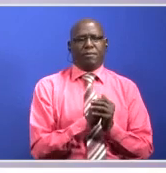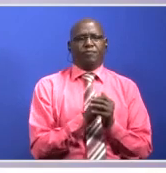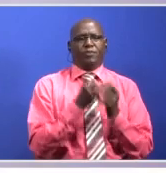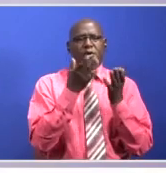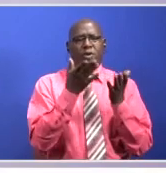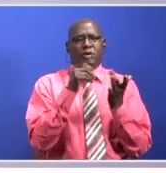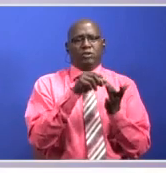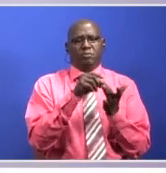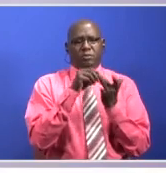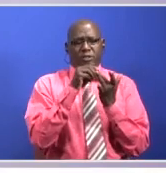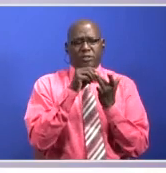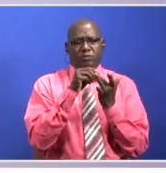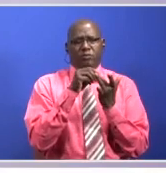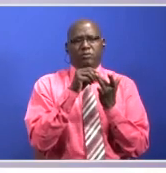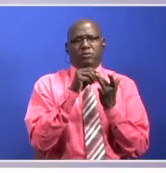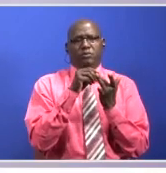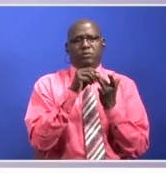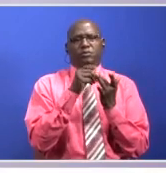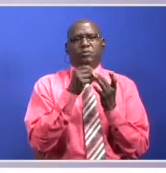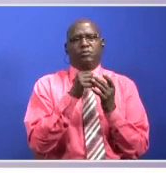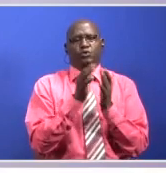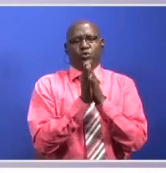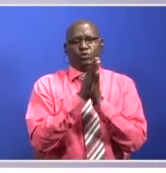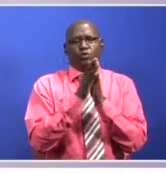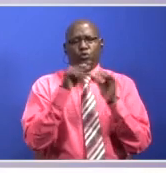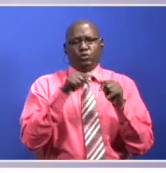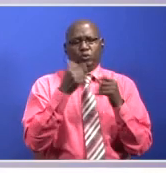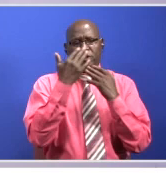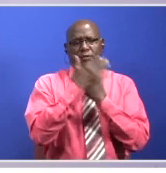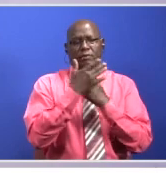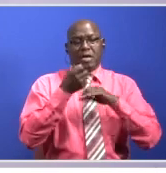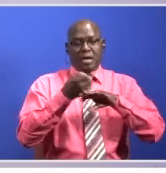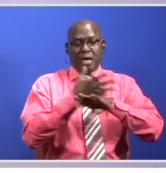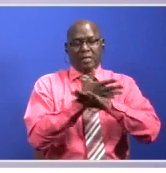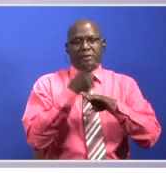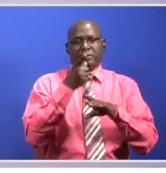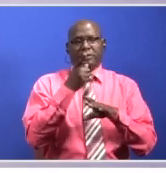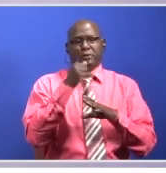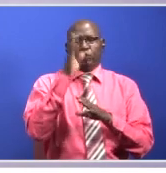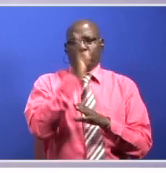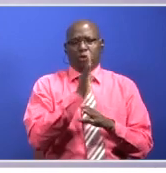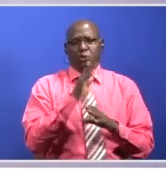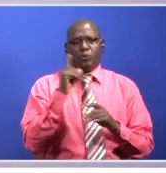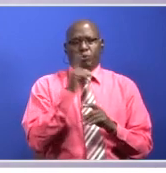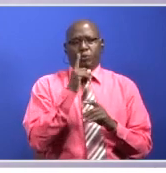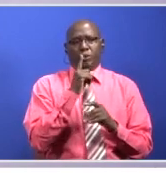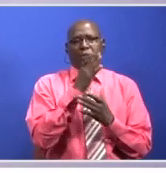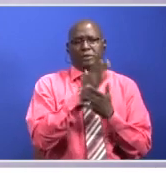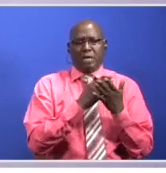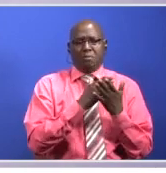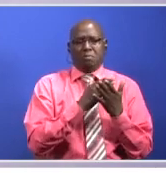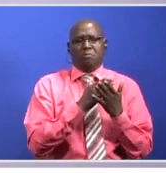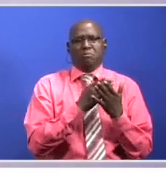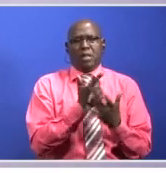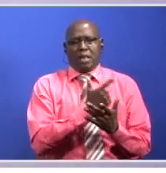to our special feature tonight. Being diagnosed with cancer is a traumatizing experience. There are many who are lucky enough to arrest the cancer